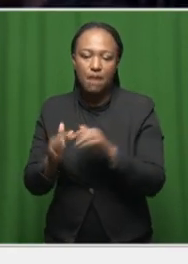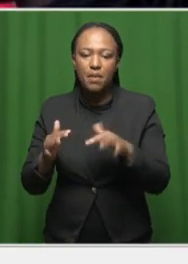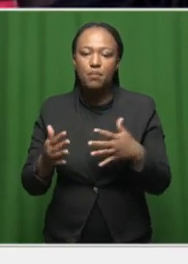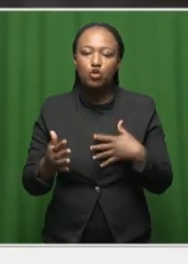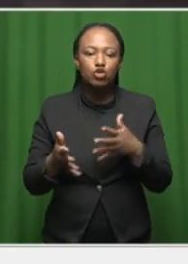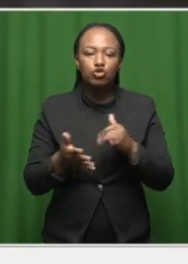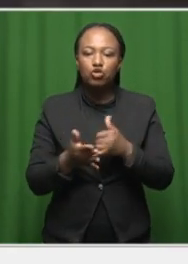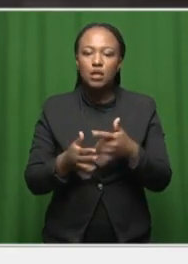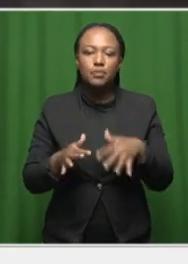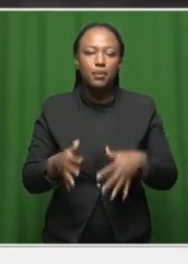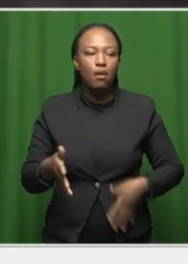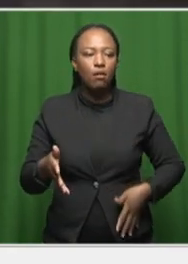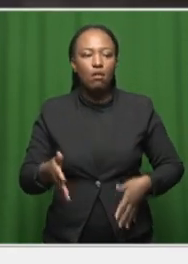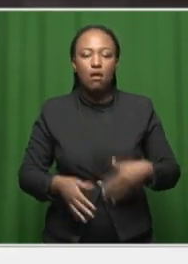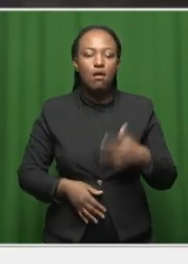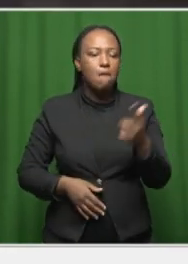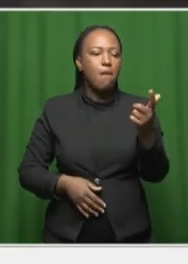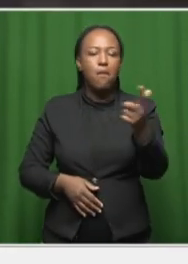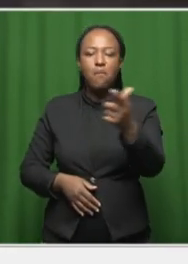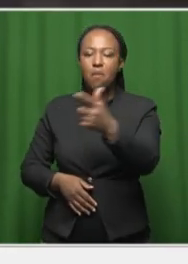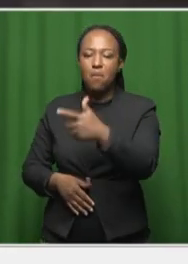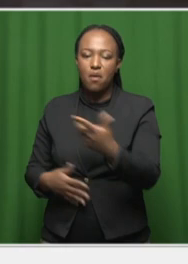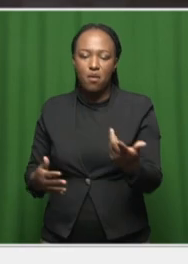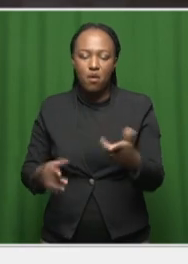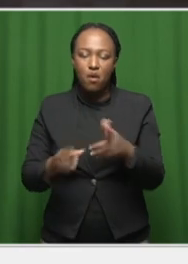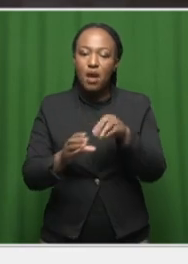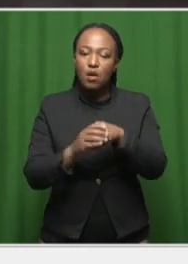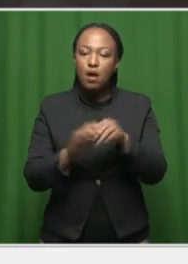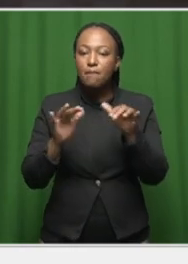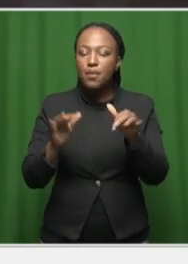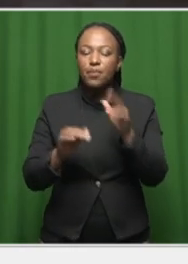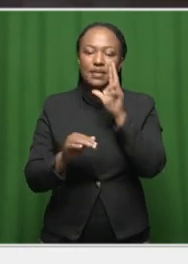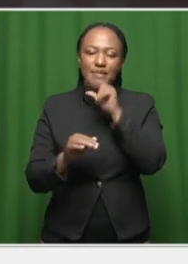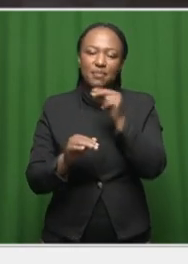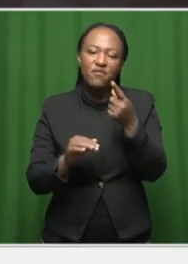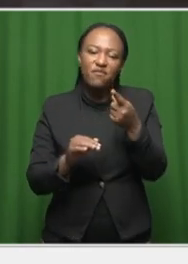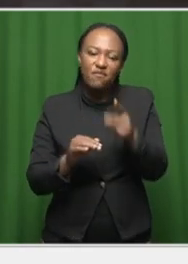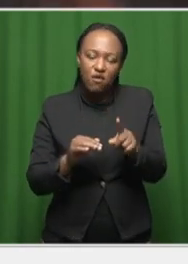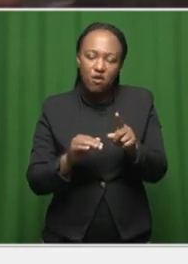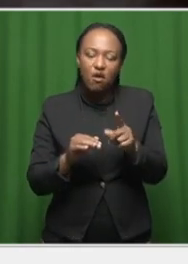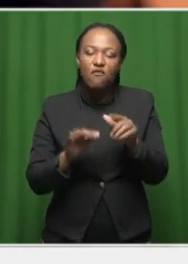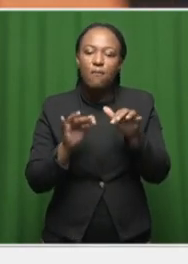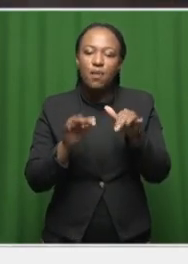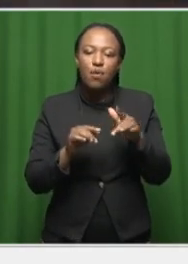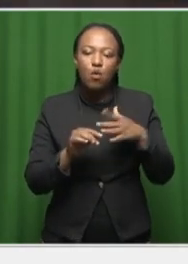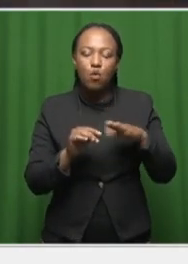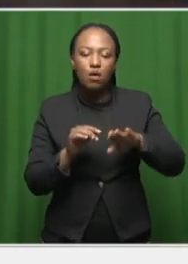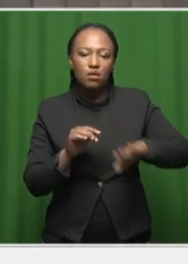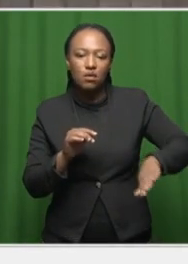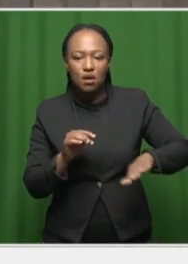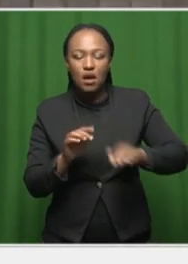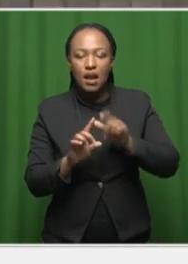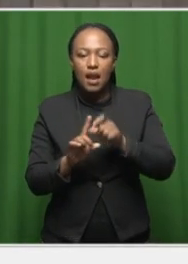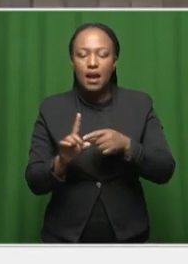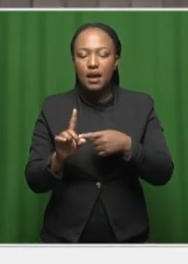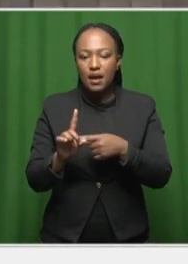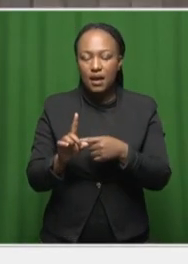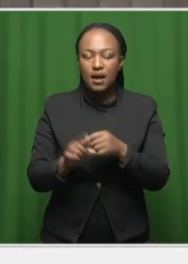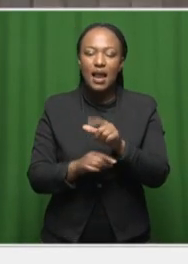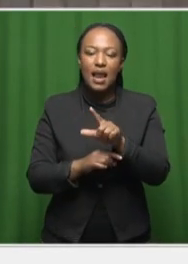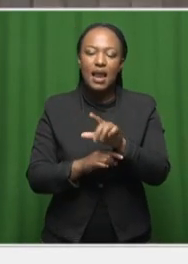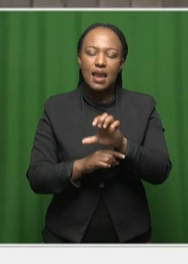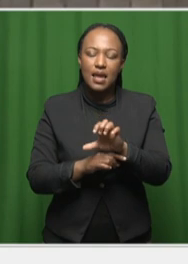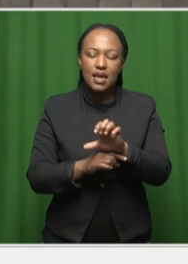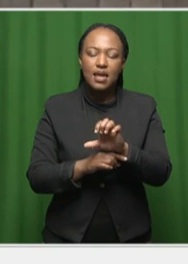around Lesotho killing people, including people who are speaking on behalf of the marginalized, like Le Qashasha. We have an amount